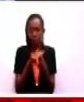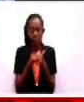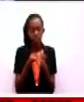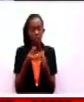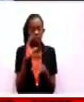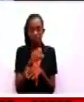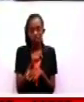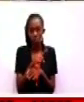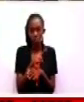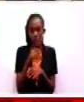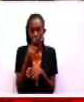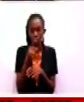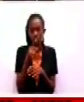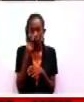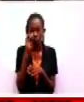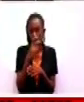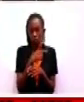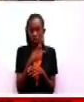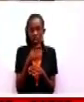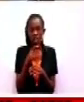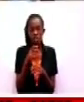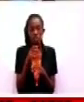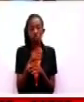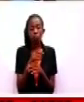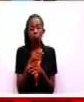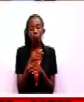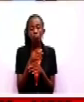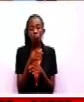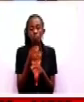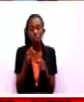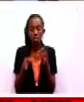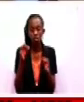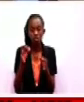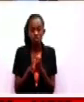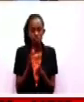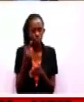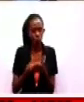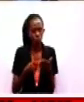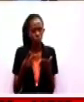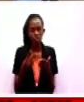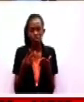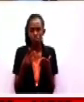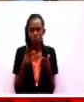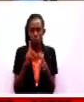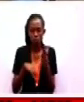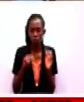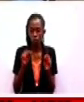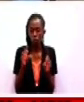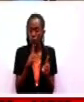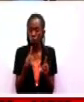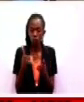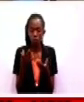msaki wa haki What is he doing to it that They cannot do When is out on